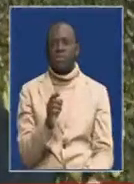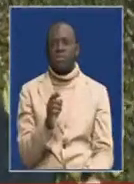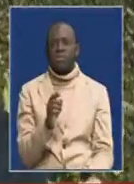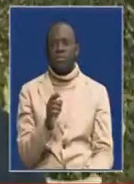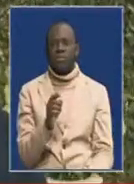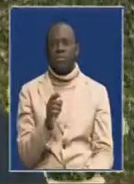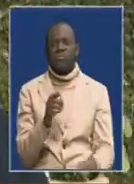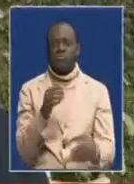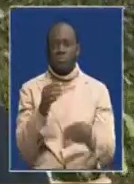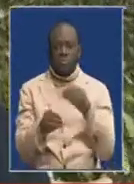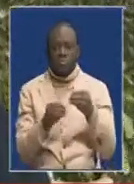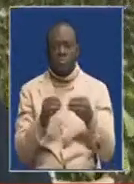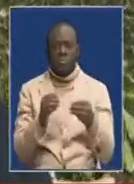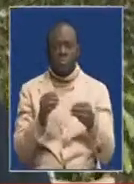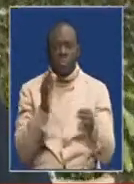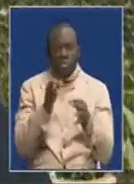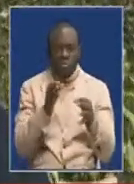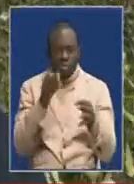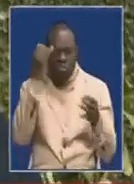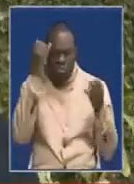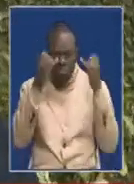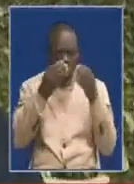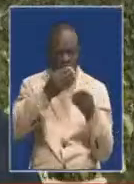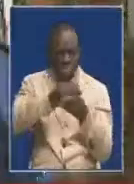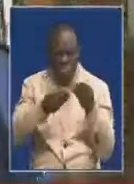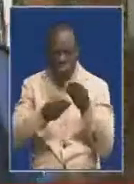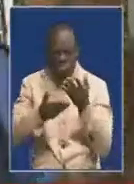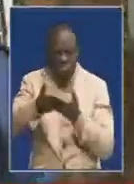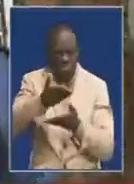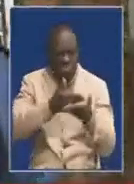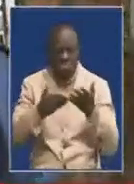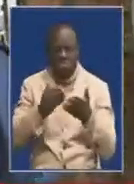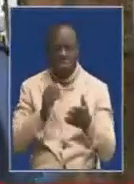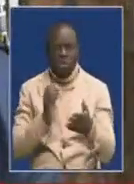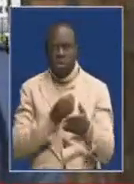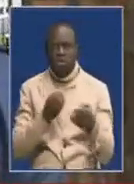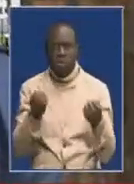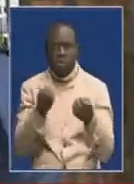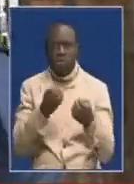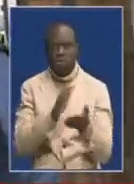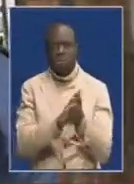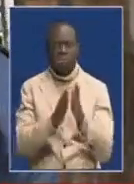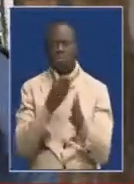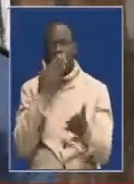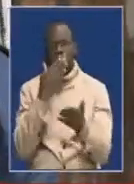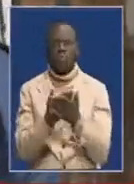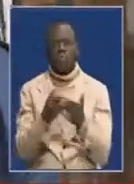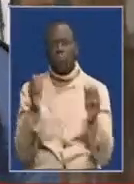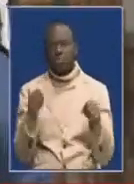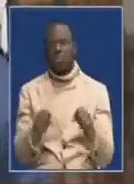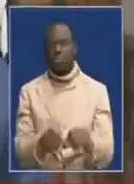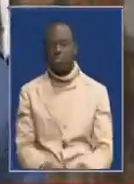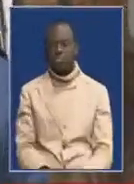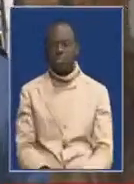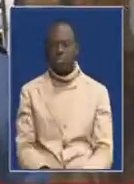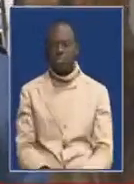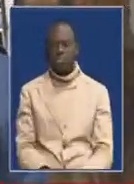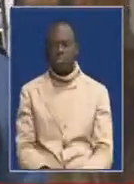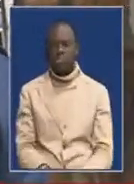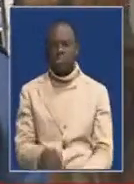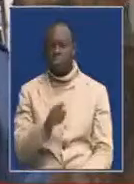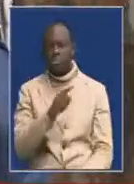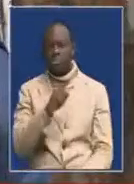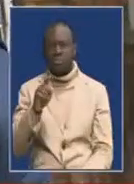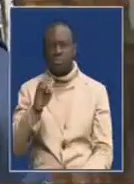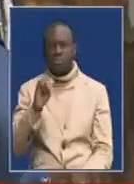get our environment to an acceptable level. So the council and ZEMA, it would be really